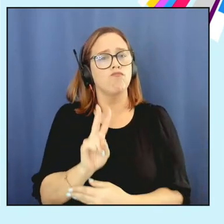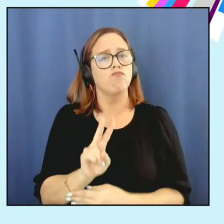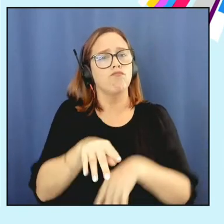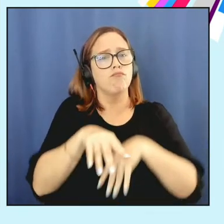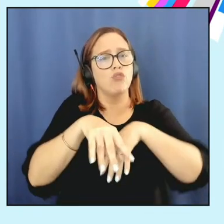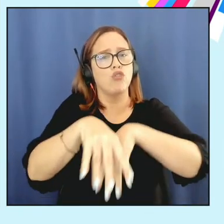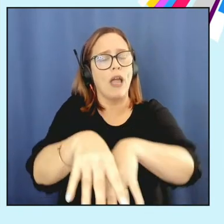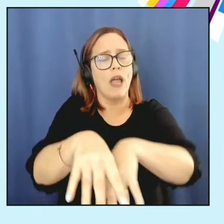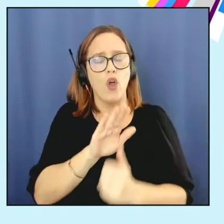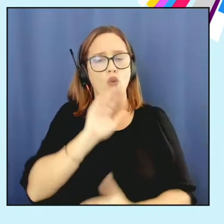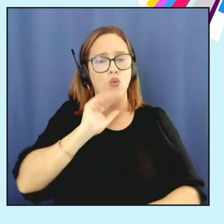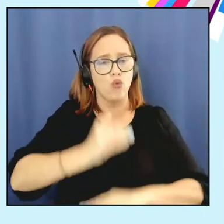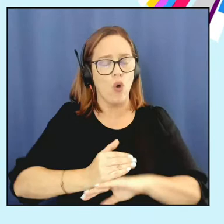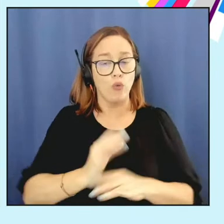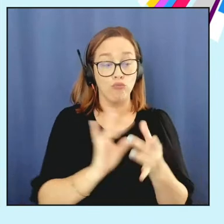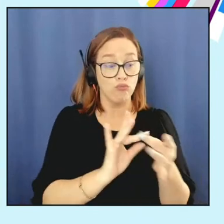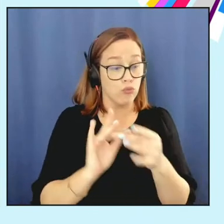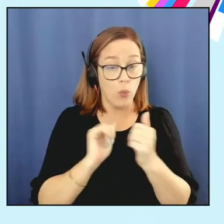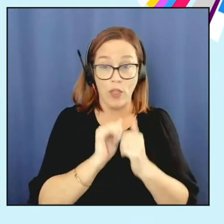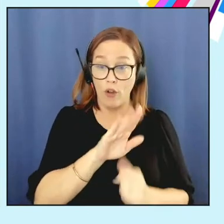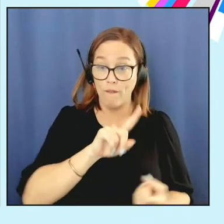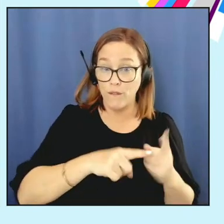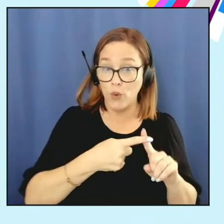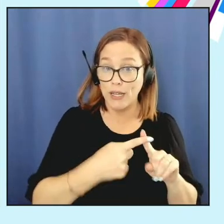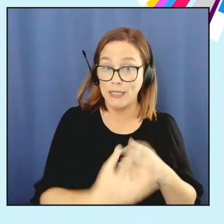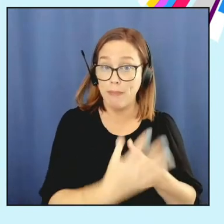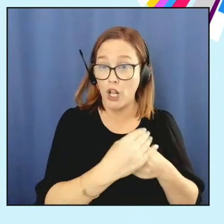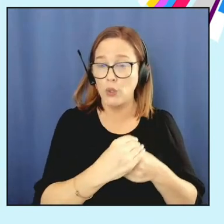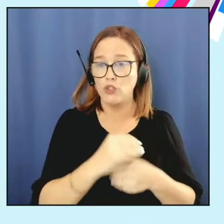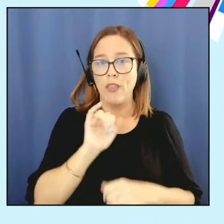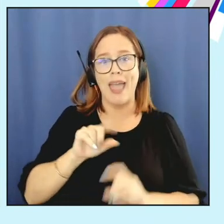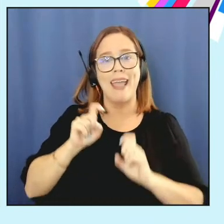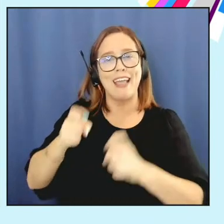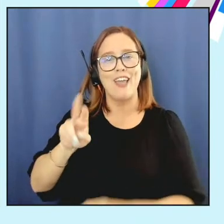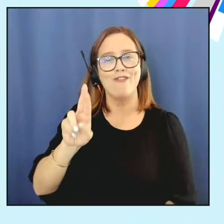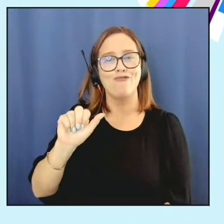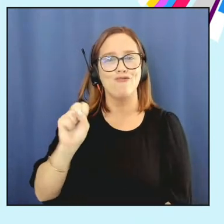to her friends about inclusion gives Rashmi hope for the future.